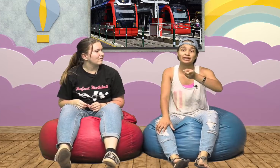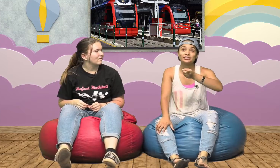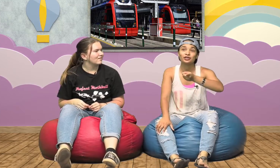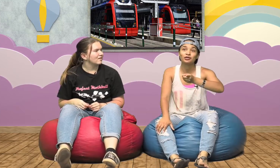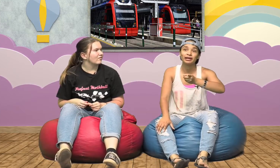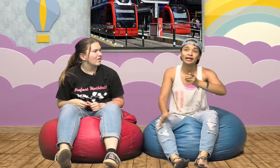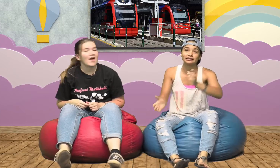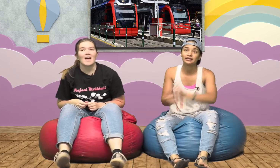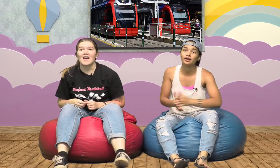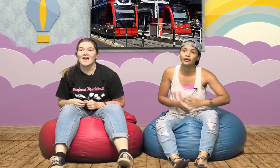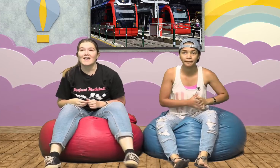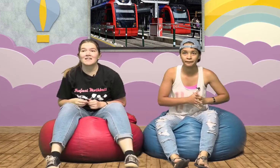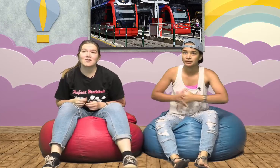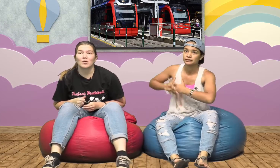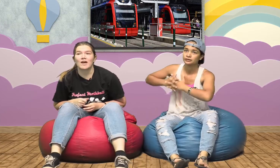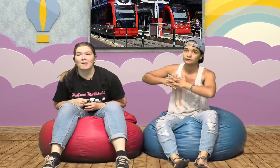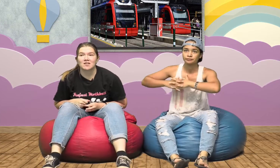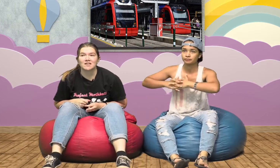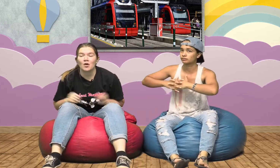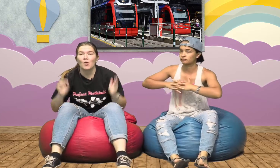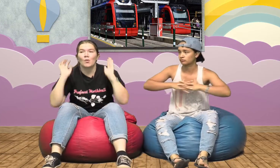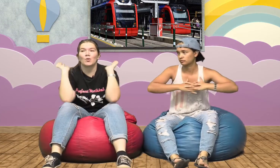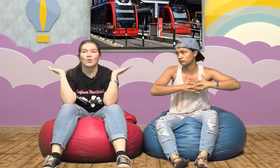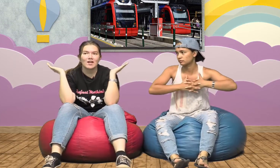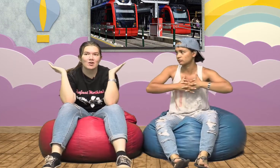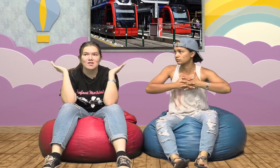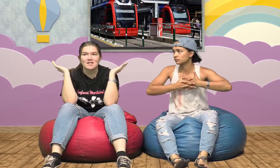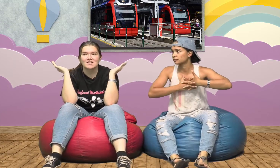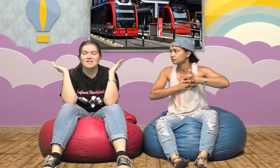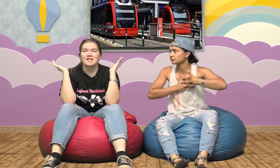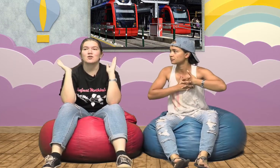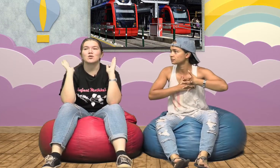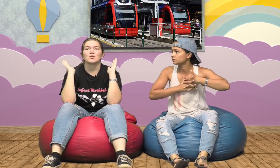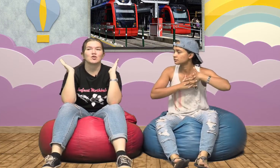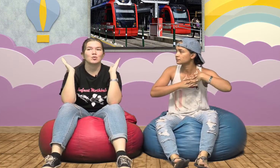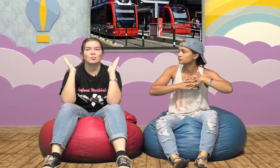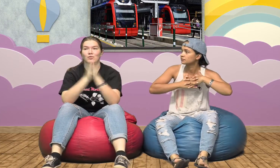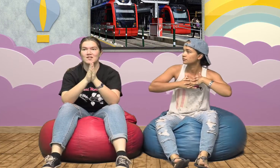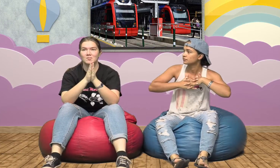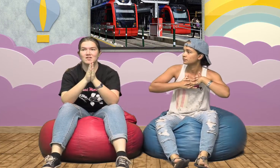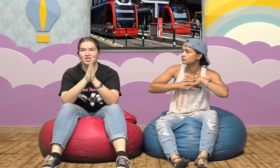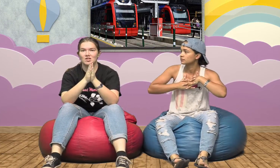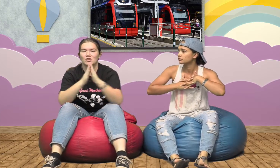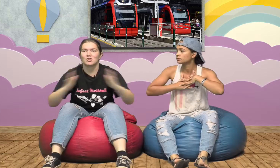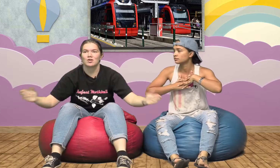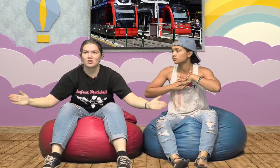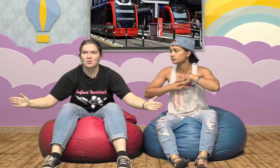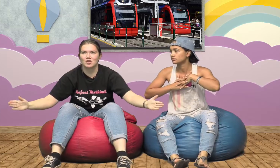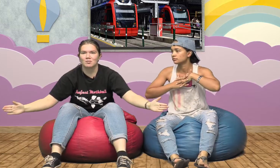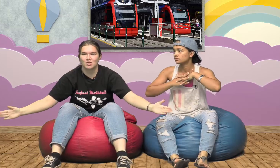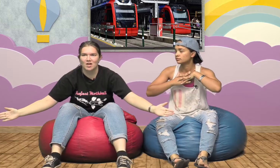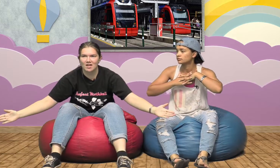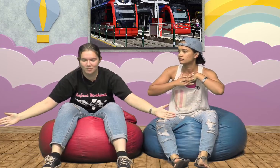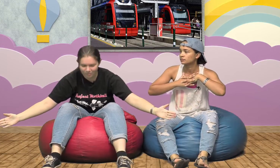the other passengers of the plane, guys. And if your captain or your air hostesses tell you to assume brace position, what you're going to